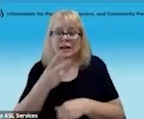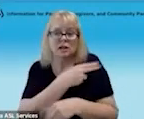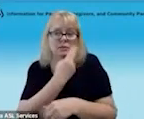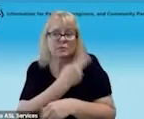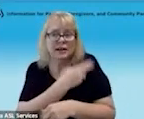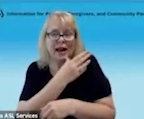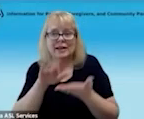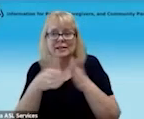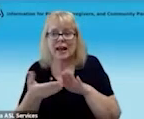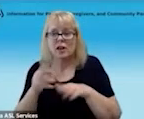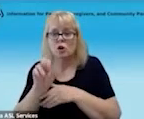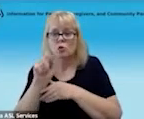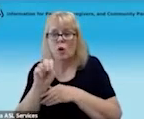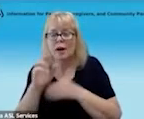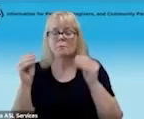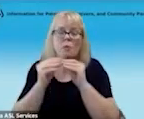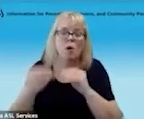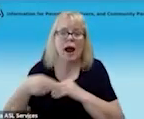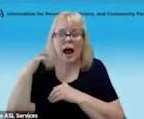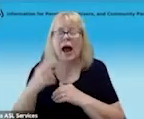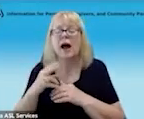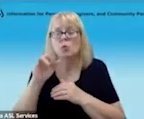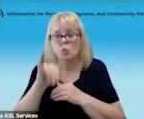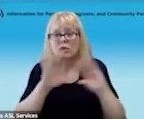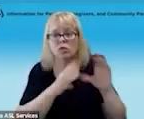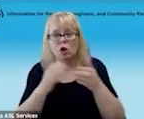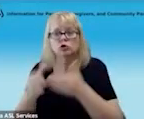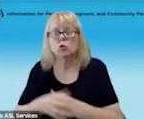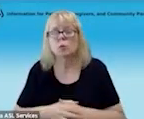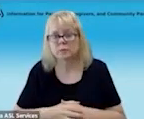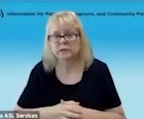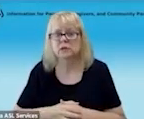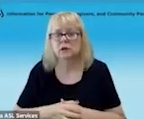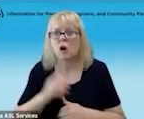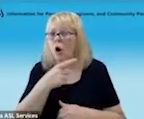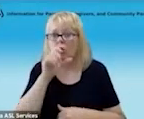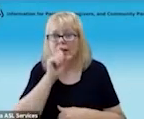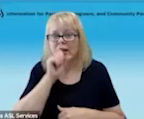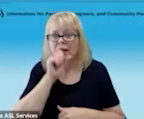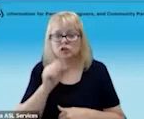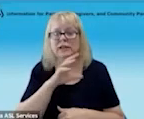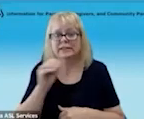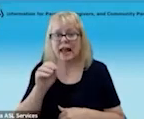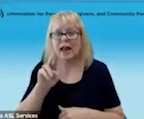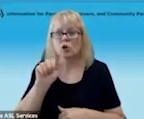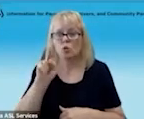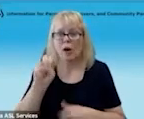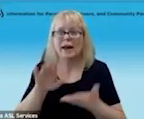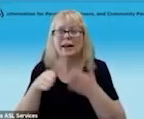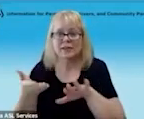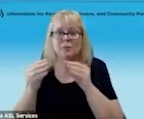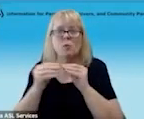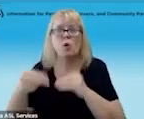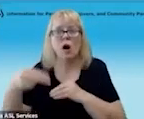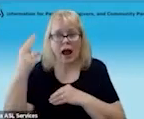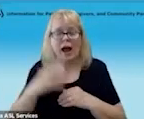disease, especially in the American Indian Alaskan Native population. As you can see here, cases, hospitalizations, and death